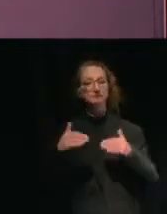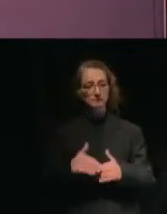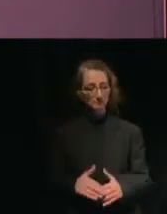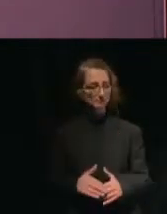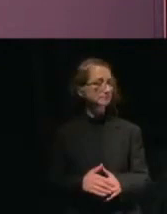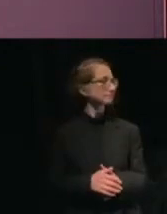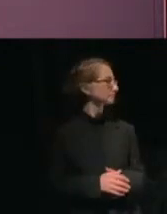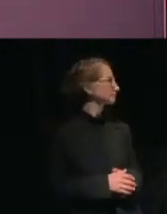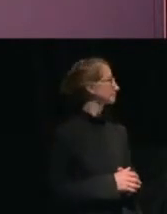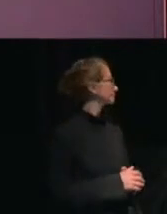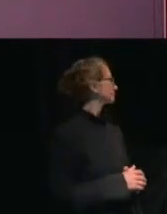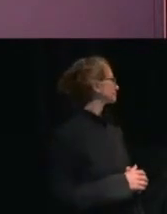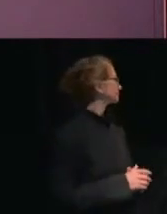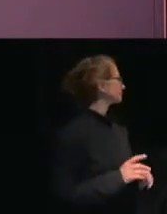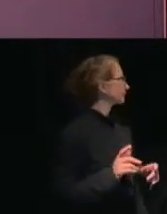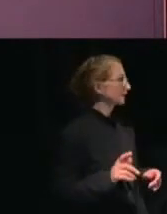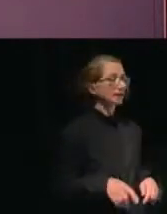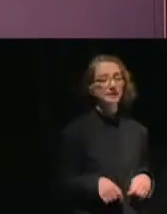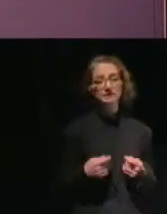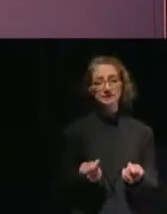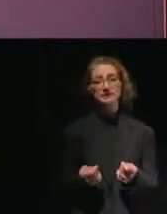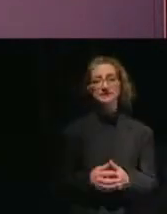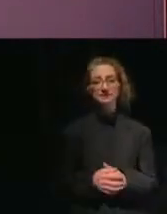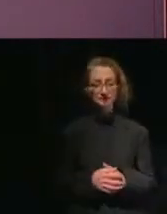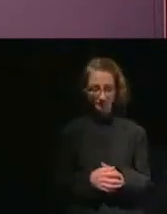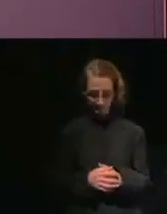And now we'll get to the results.